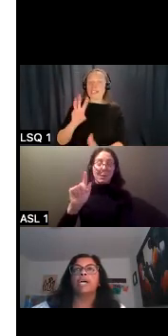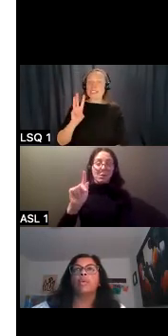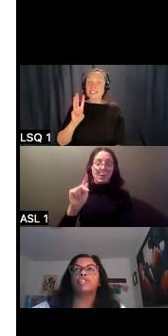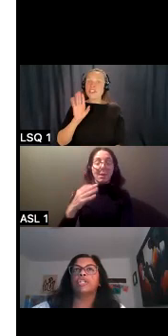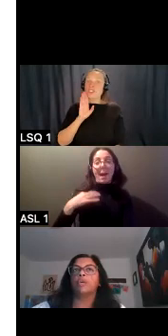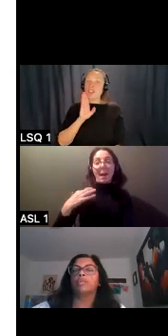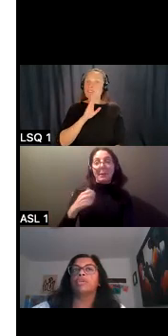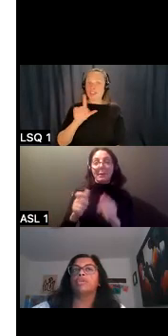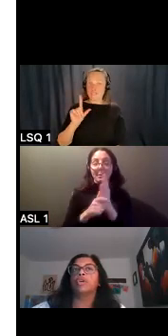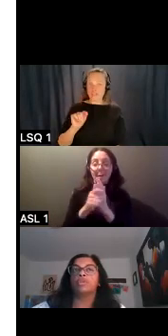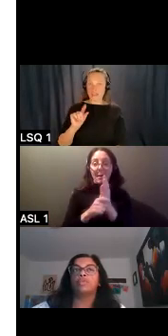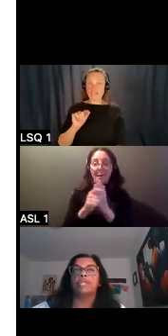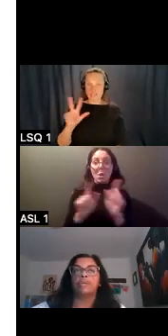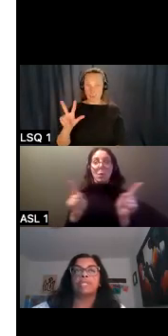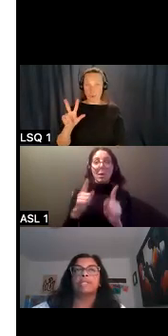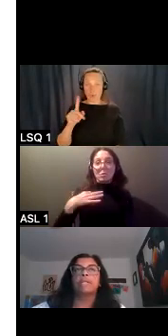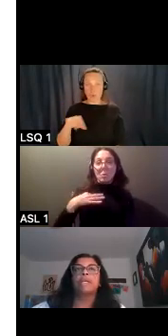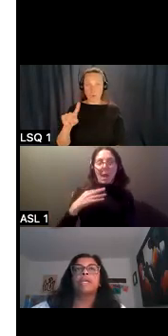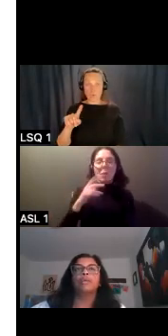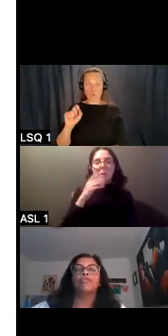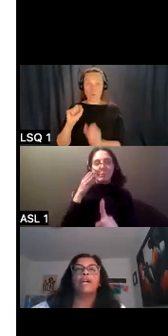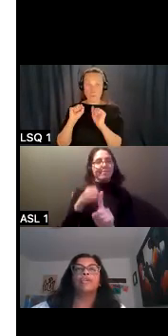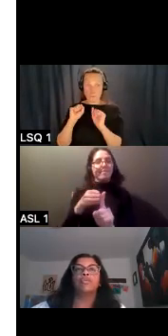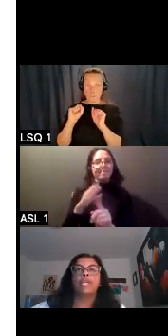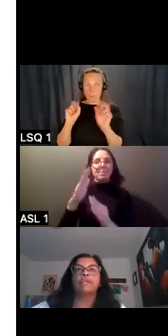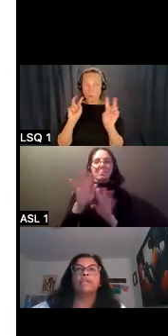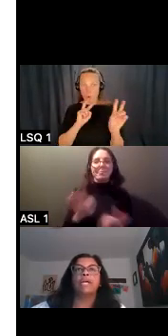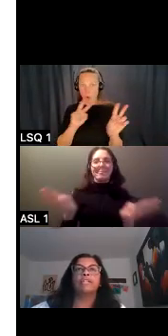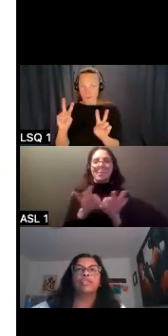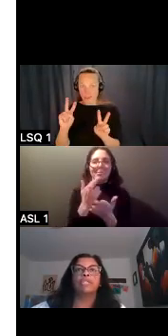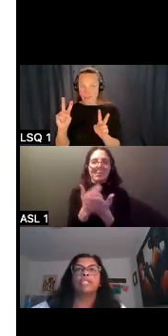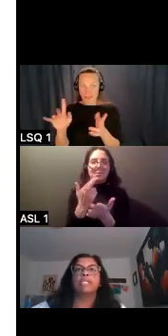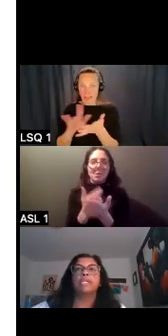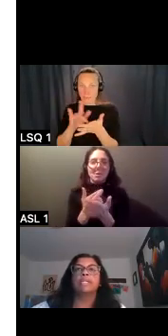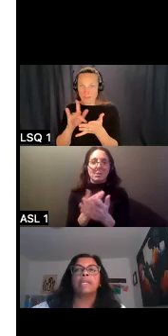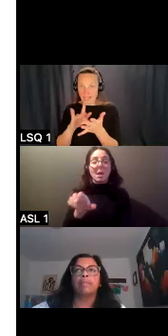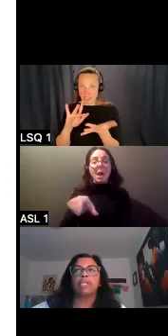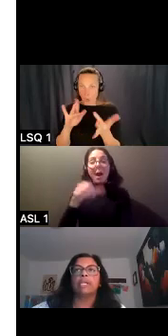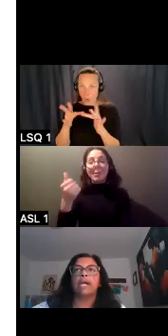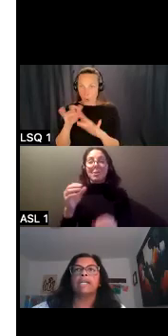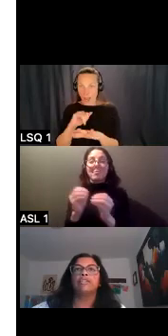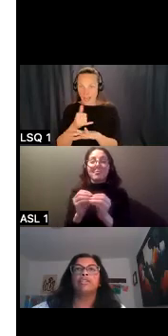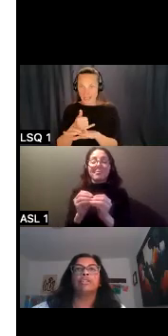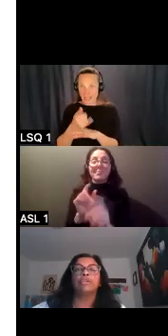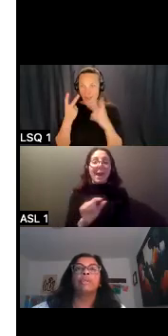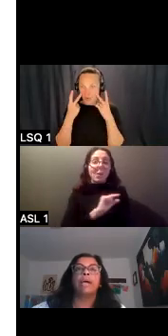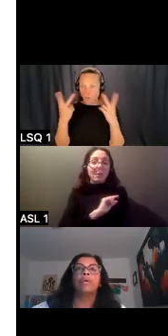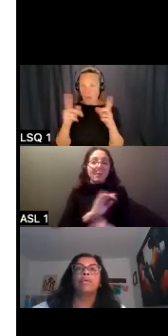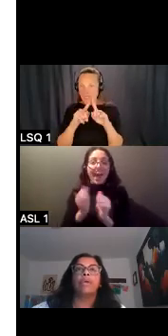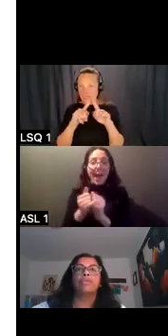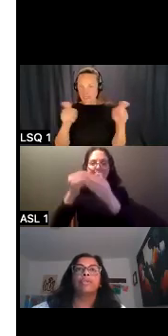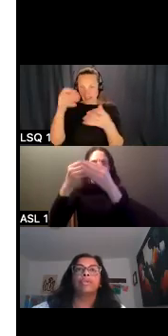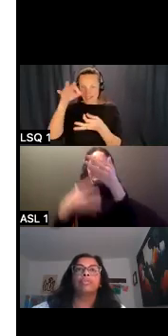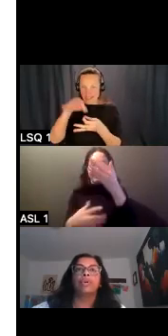to apply questionnaire will be your go-to resources. You'll find greater eligibility details in the applicant guide, and you can learn